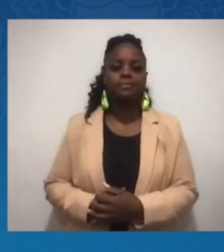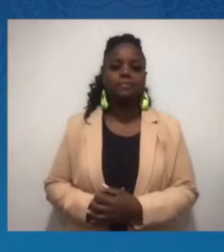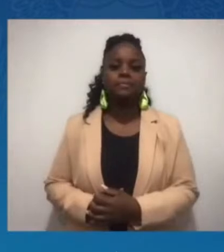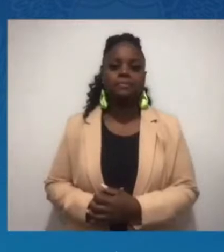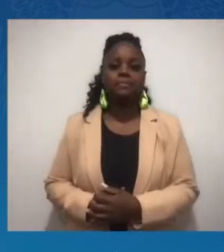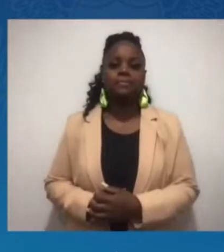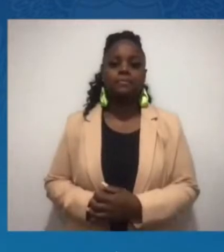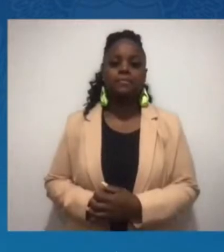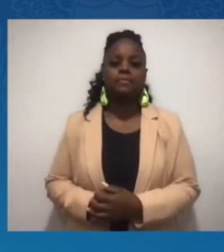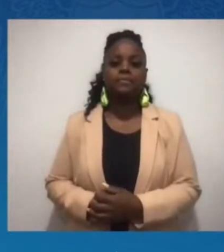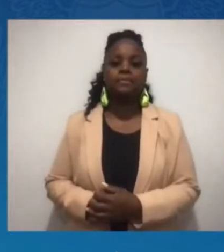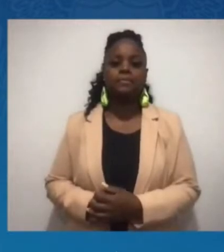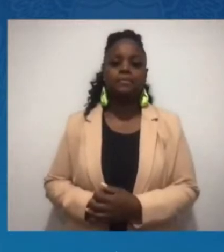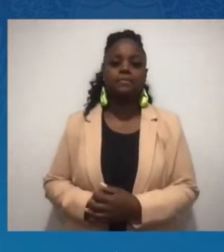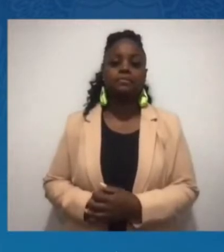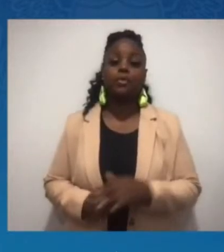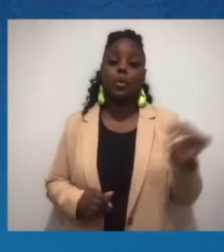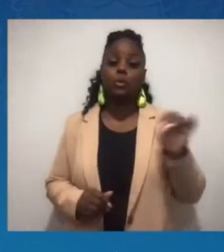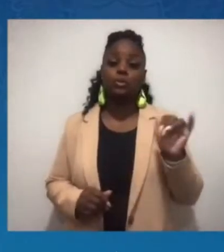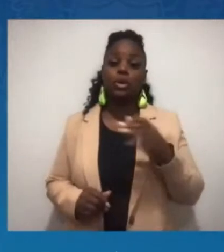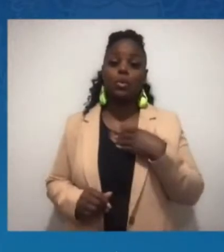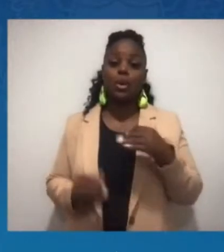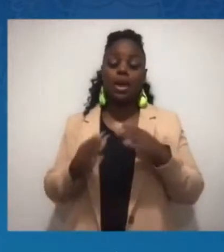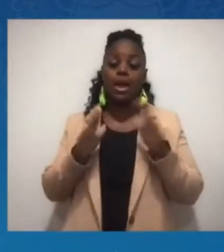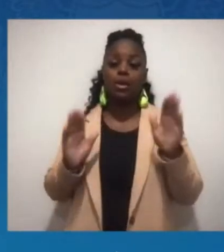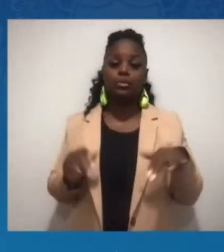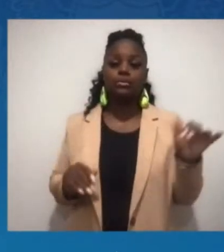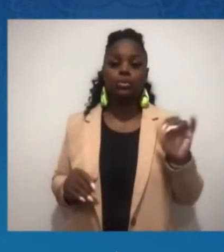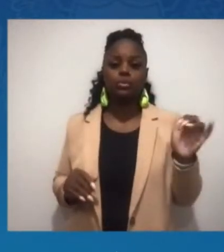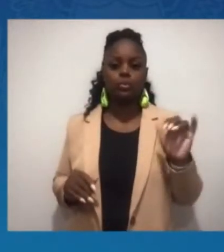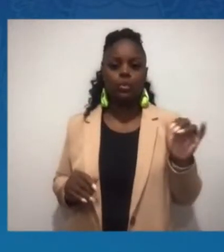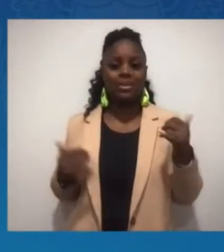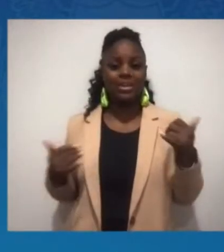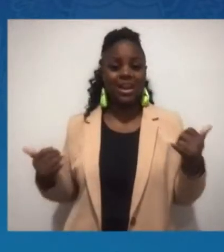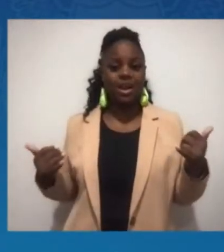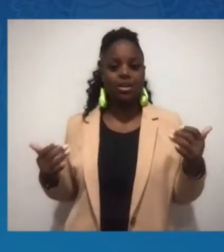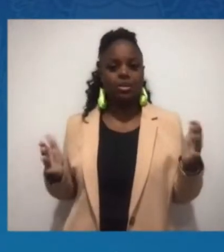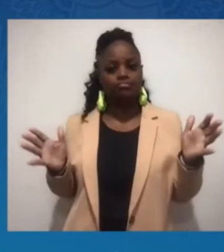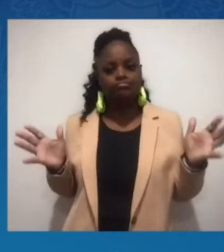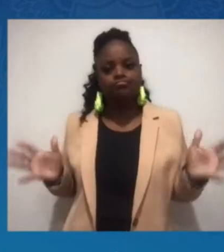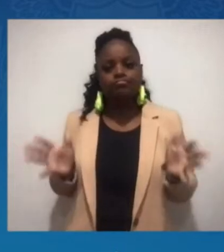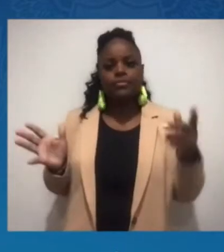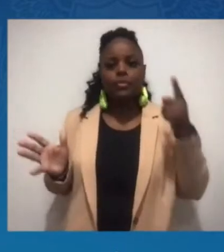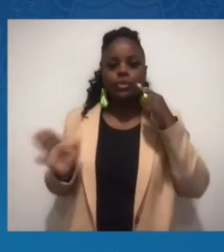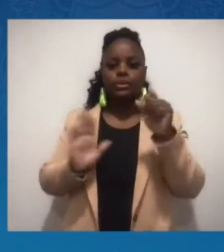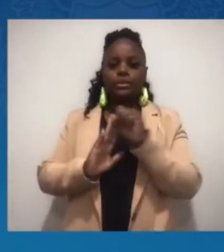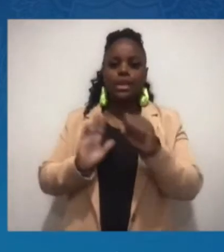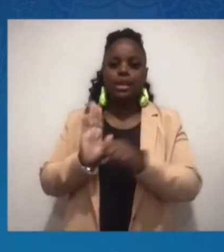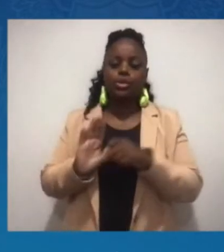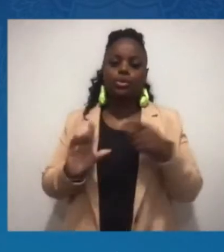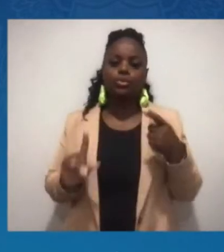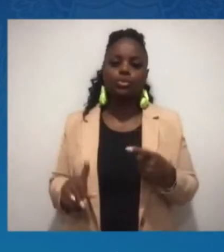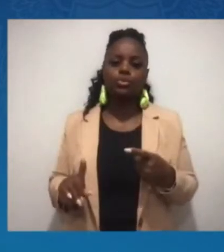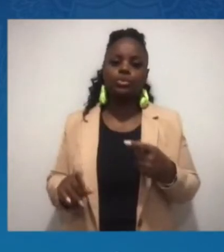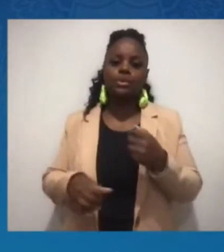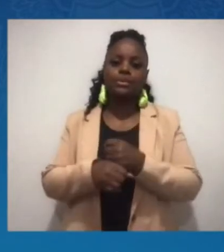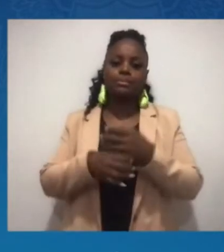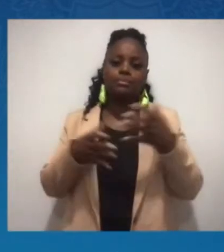administration, also now pushing for states to expand Medicaid